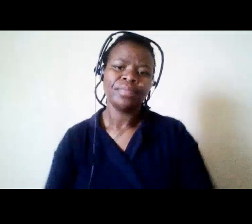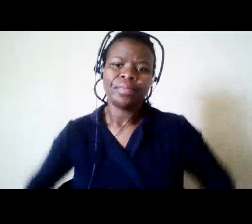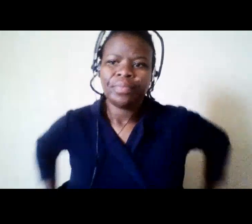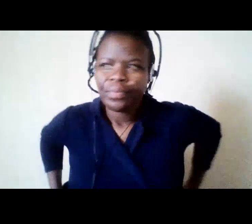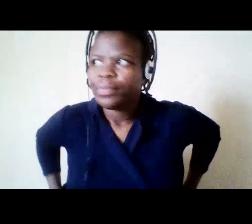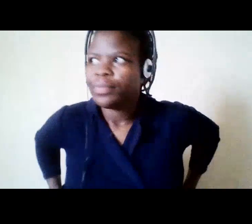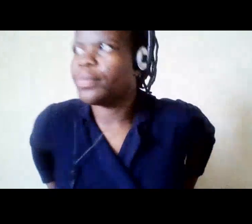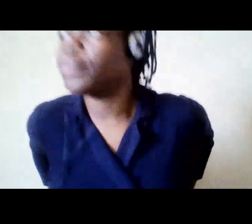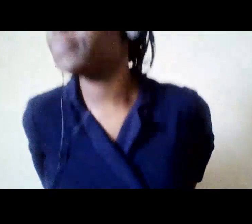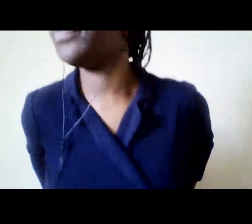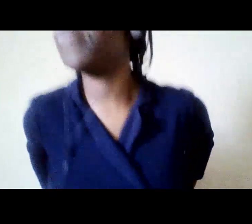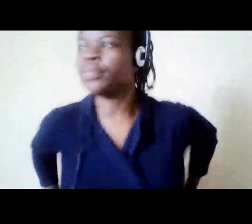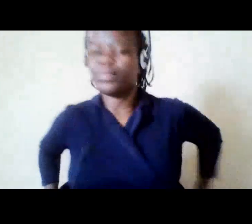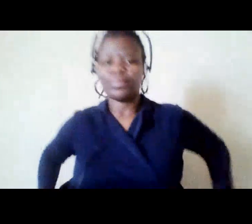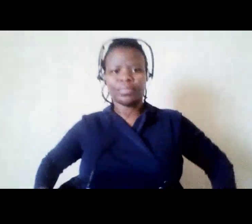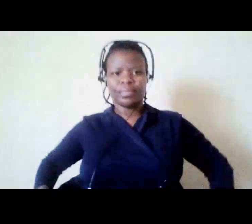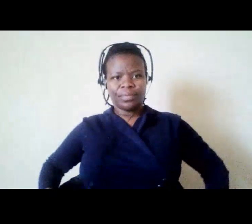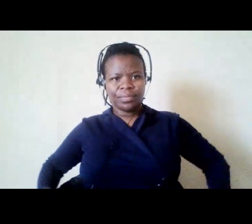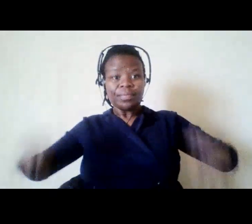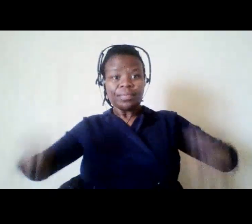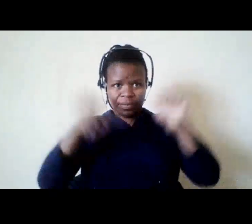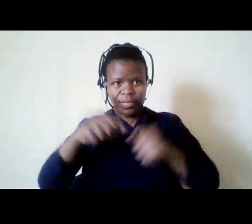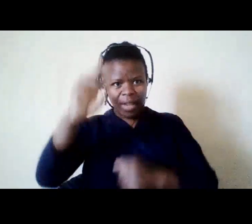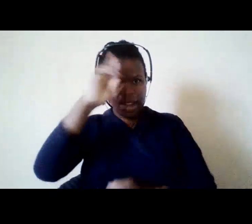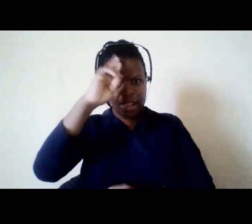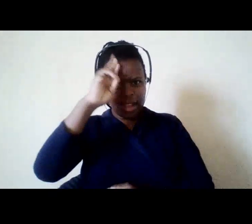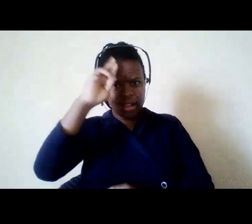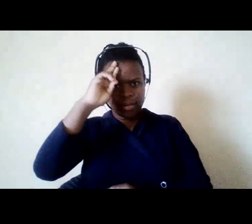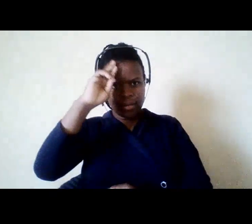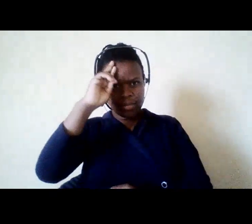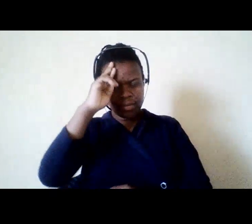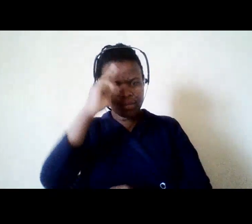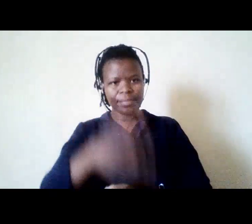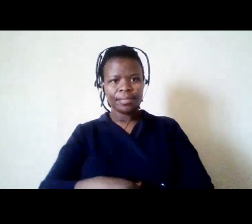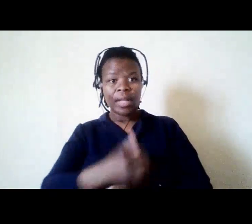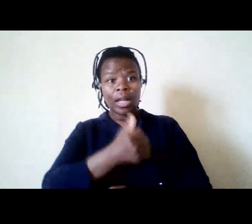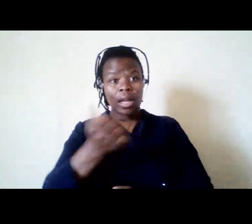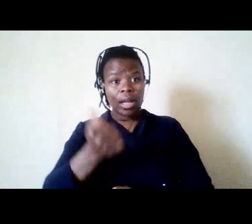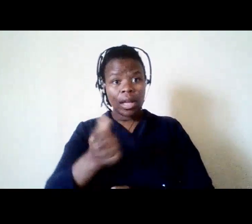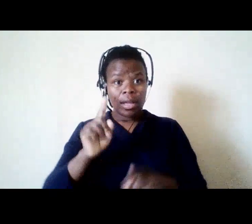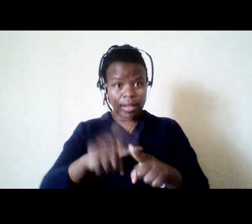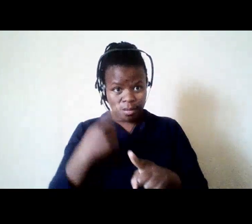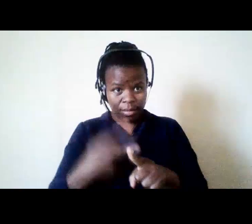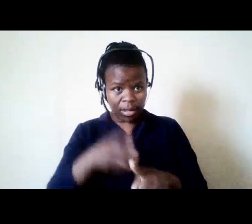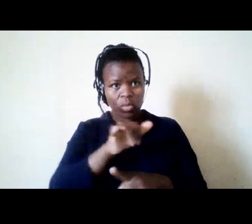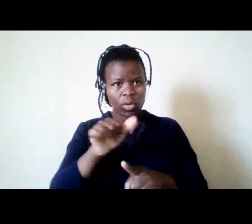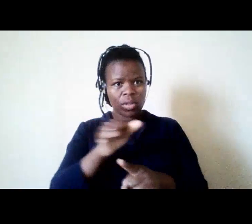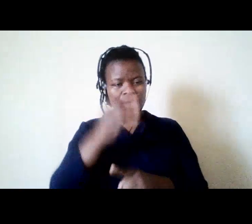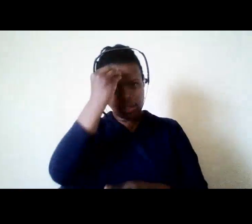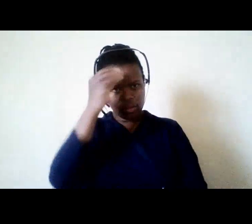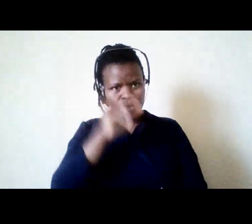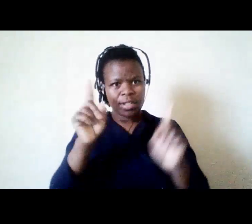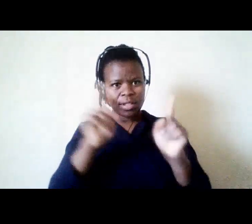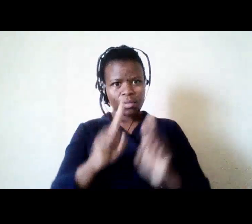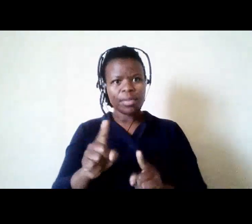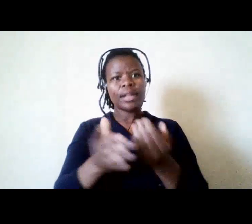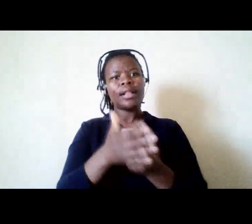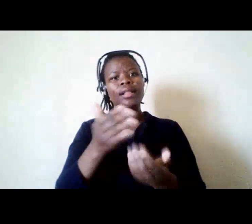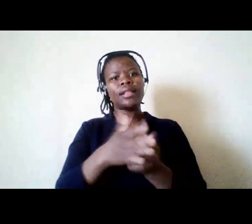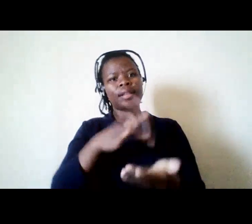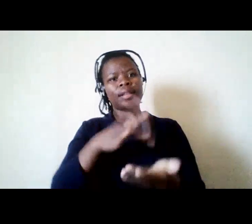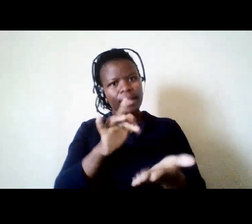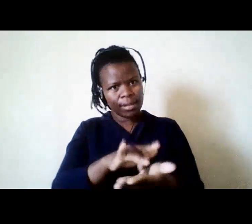And also, you must remember, Sibonela, in some of these instances, for example, when it comes to special care centers, most of them are